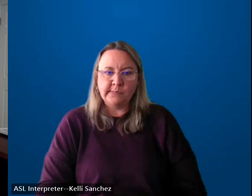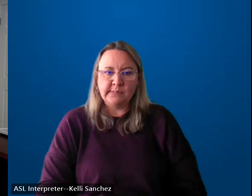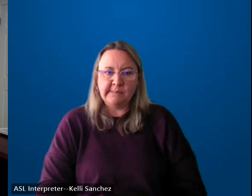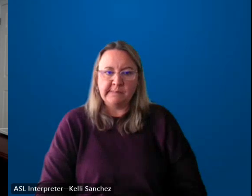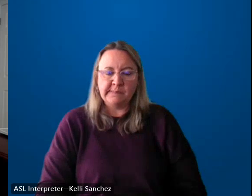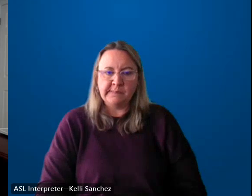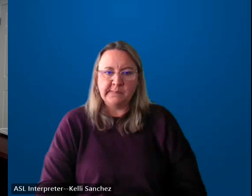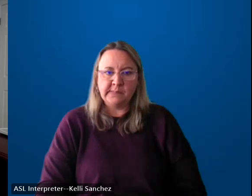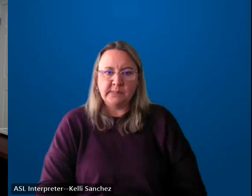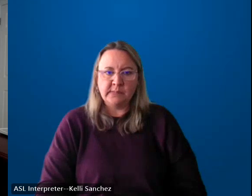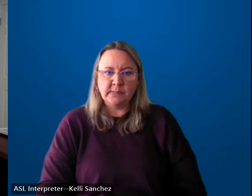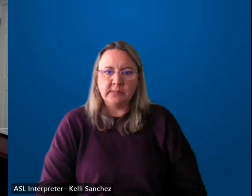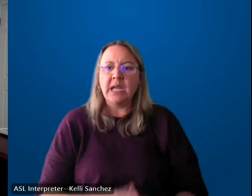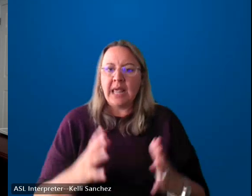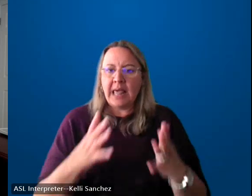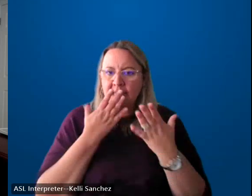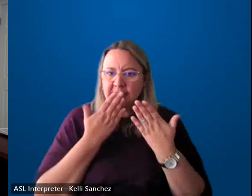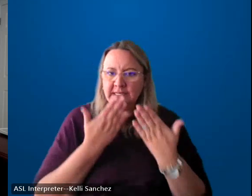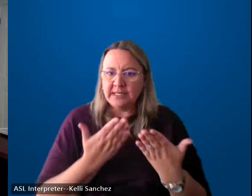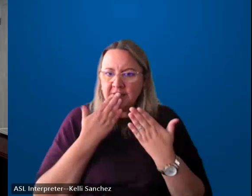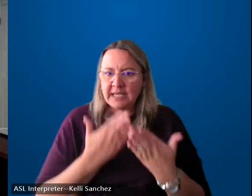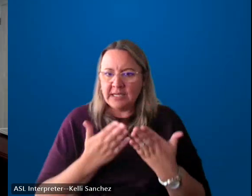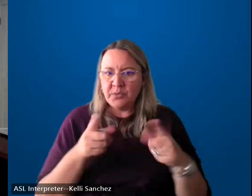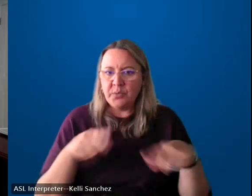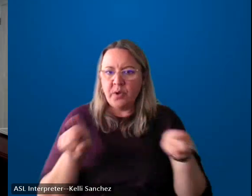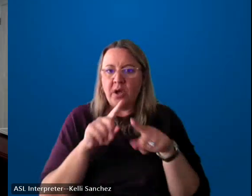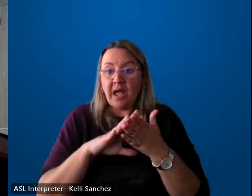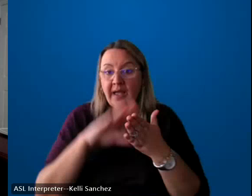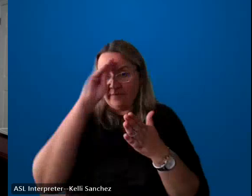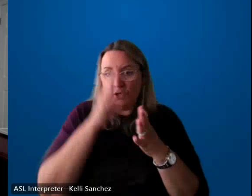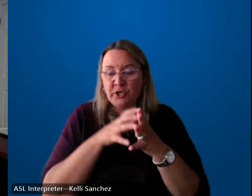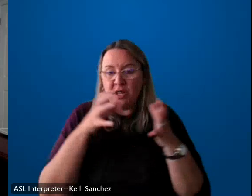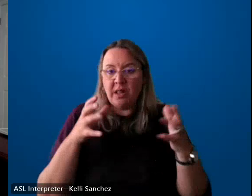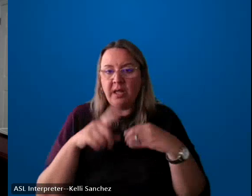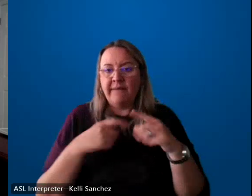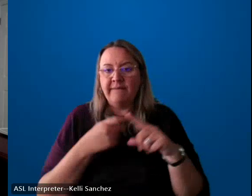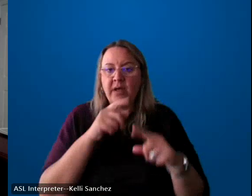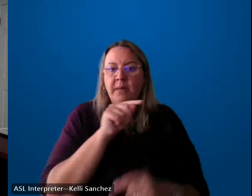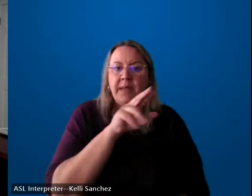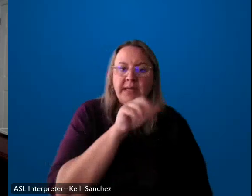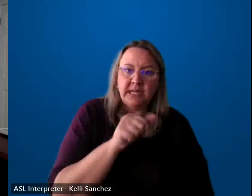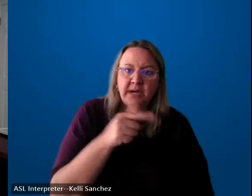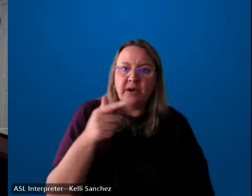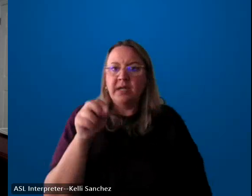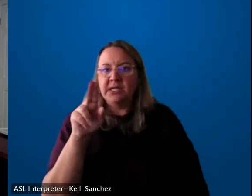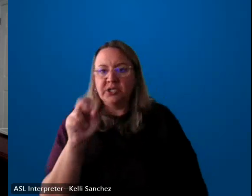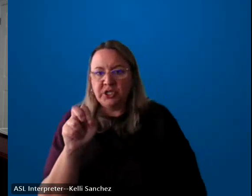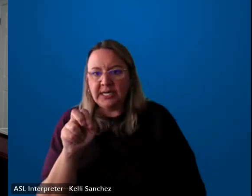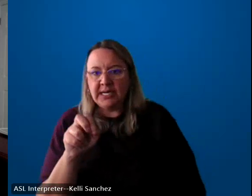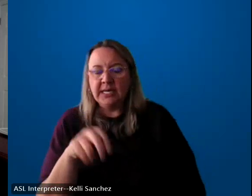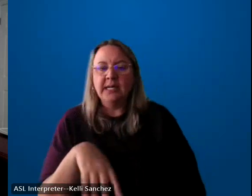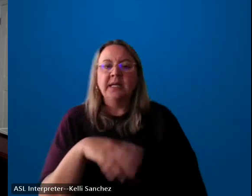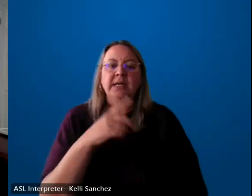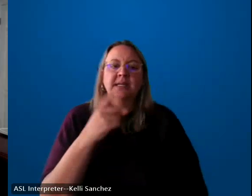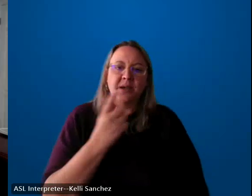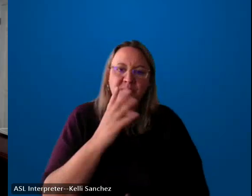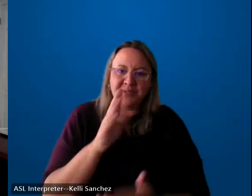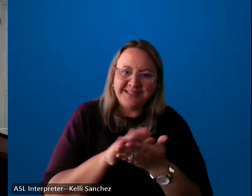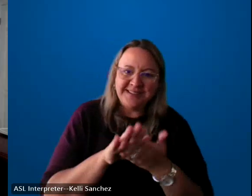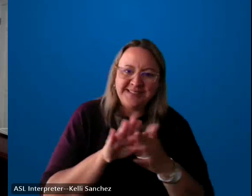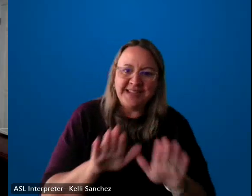I would like to thank you all. I've learned a lot, from Tara and Jean. And, it's always good to have